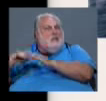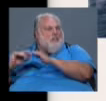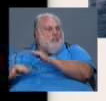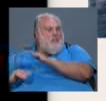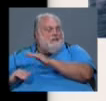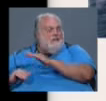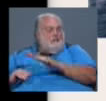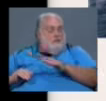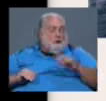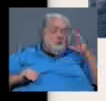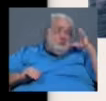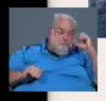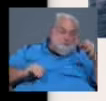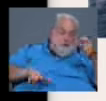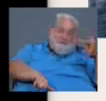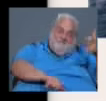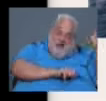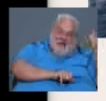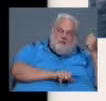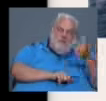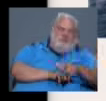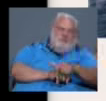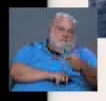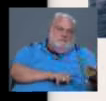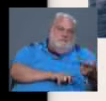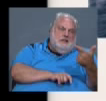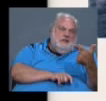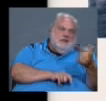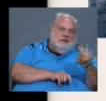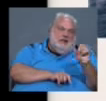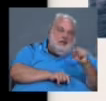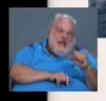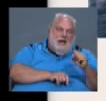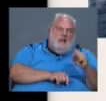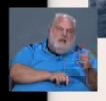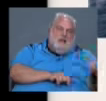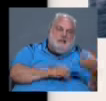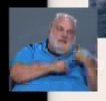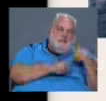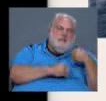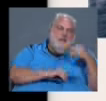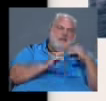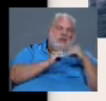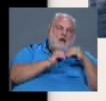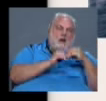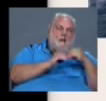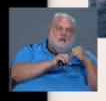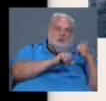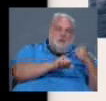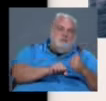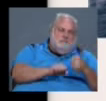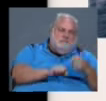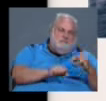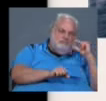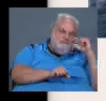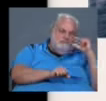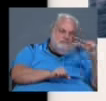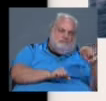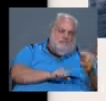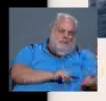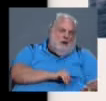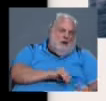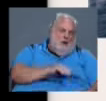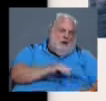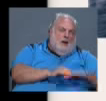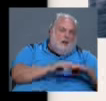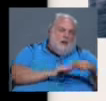sprint, we'll be able to engage the gas turbines, and that's where we'll get our sprint speed, which really, depending on the weight of the load out on the ship, may be as high as 50 knots or